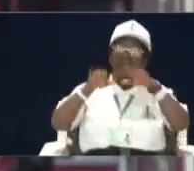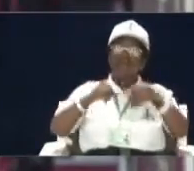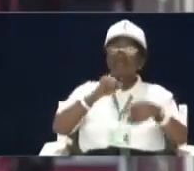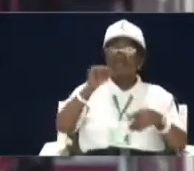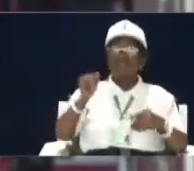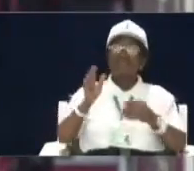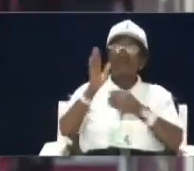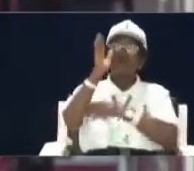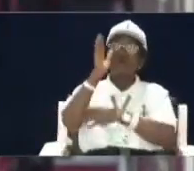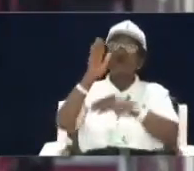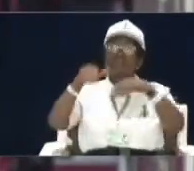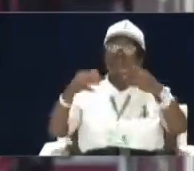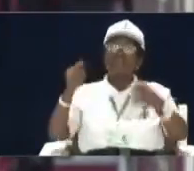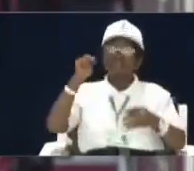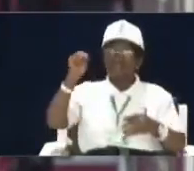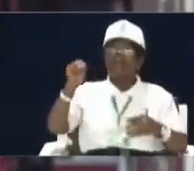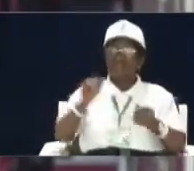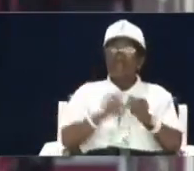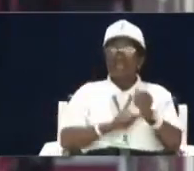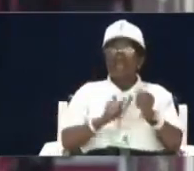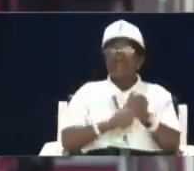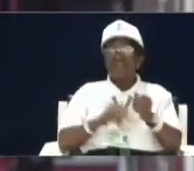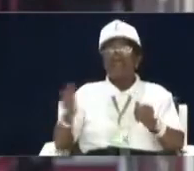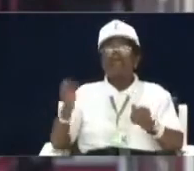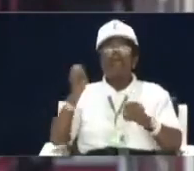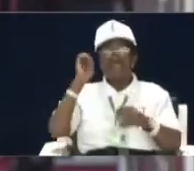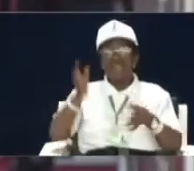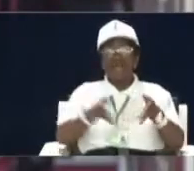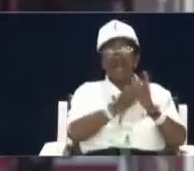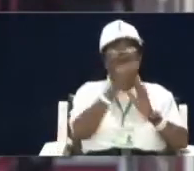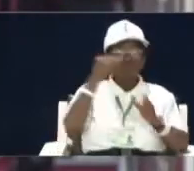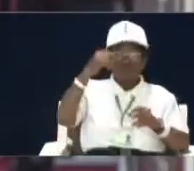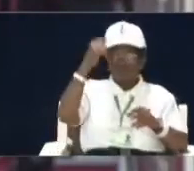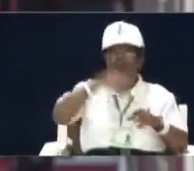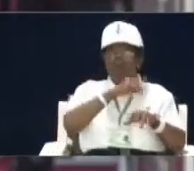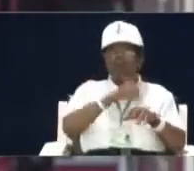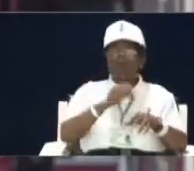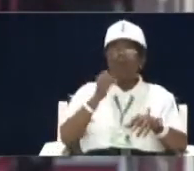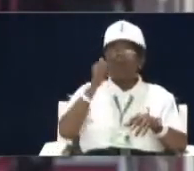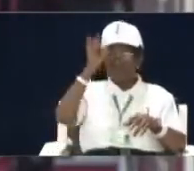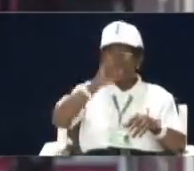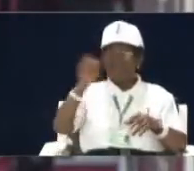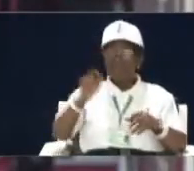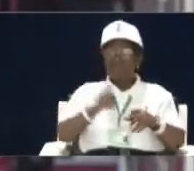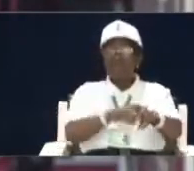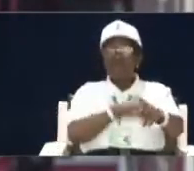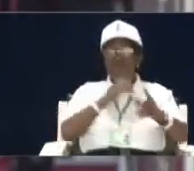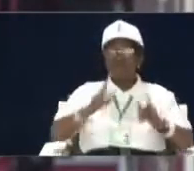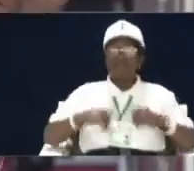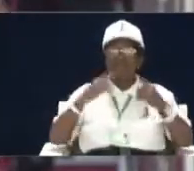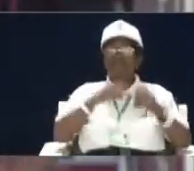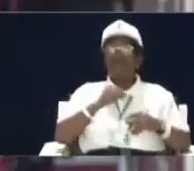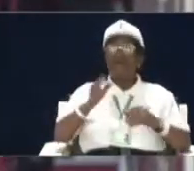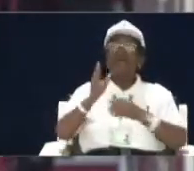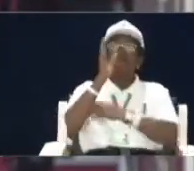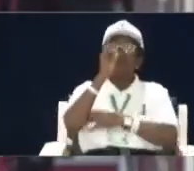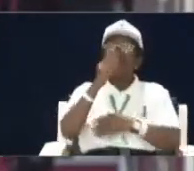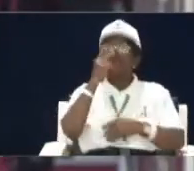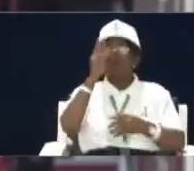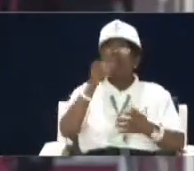God gave him everything he asked for, wisdom, understanding, long life. And then God saw to it